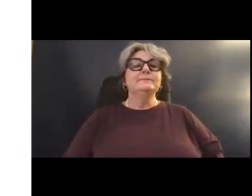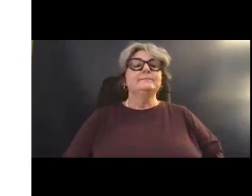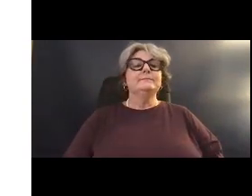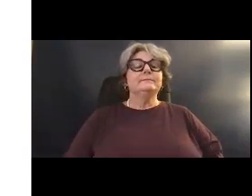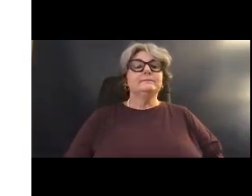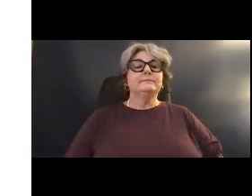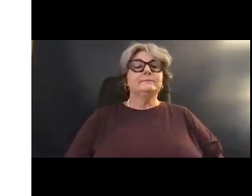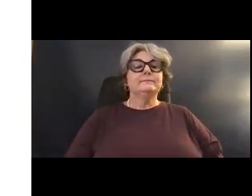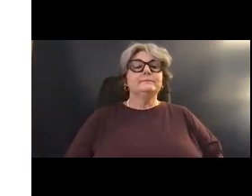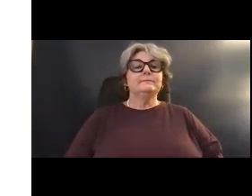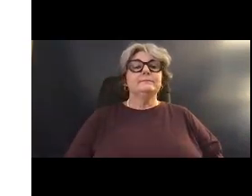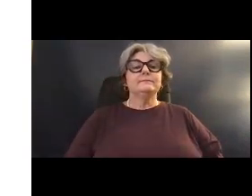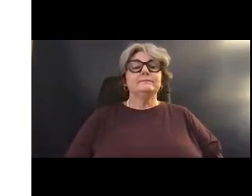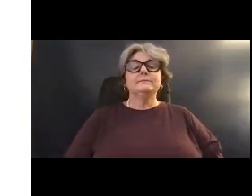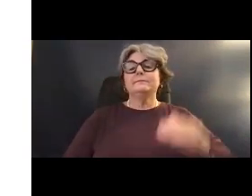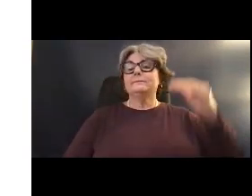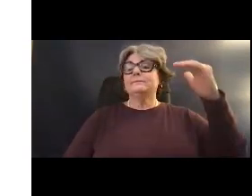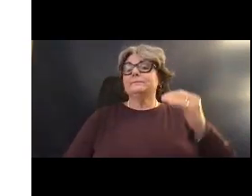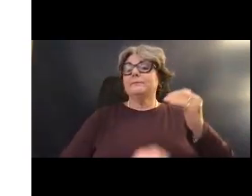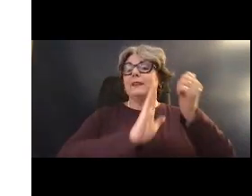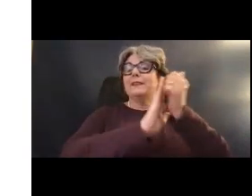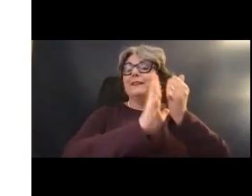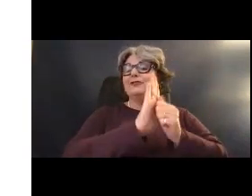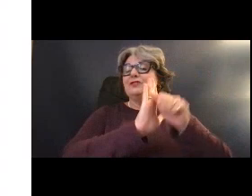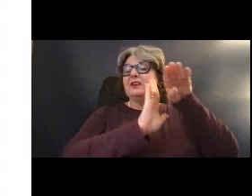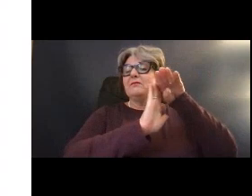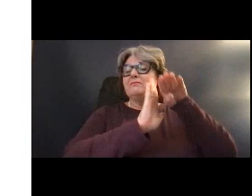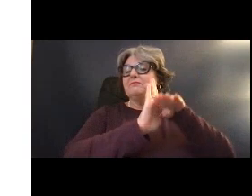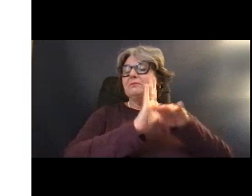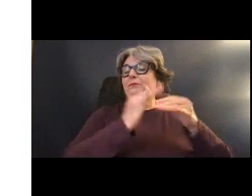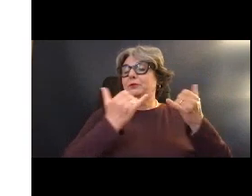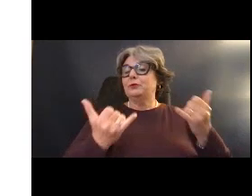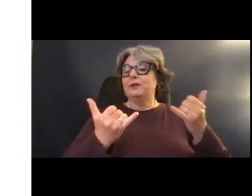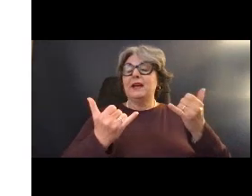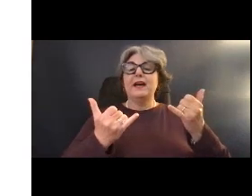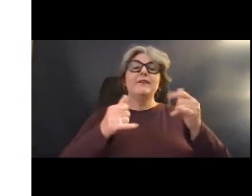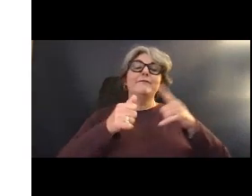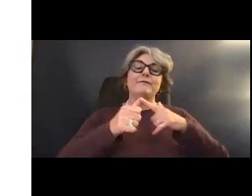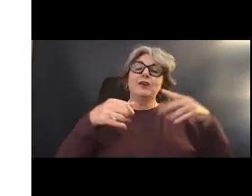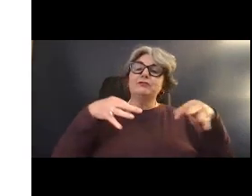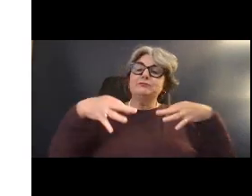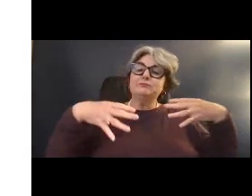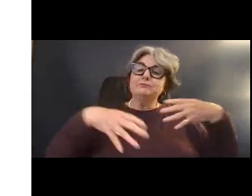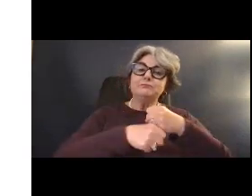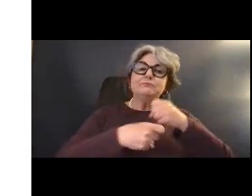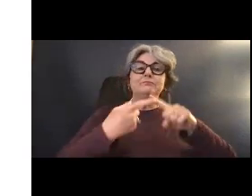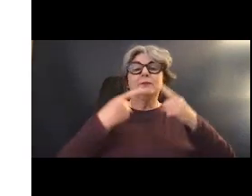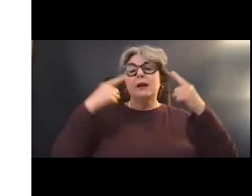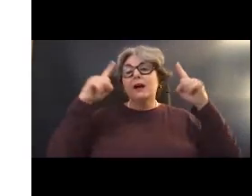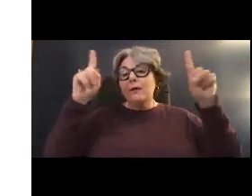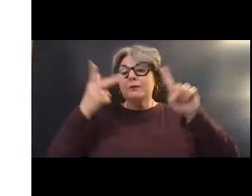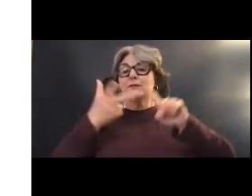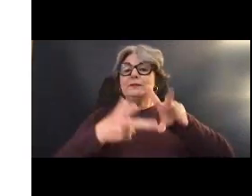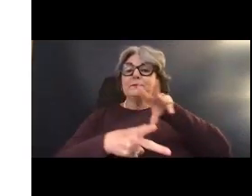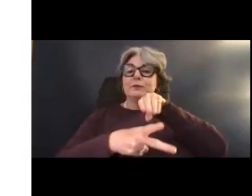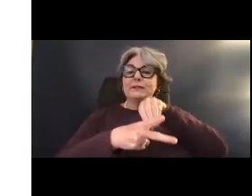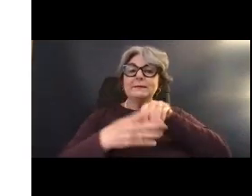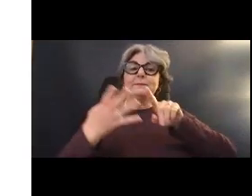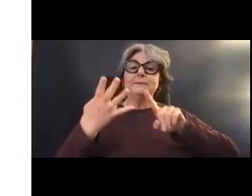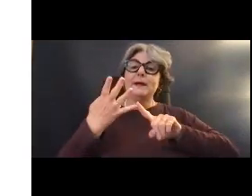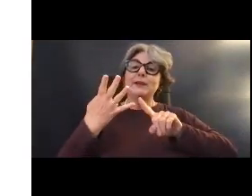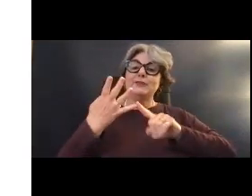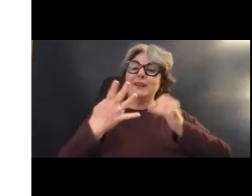So again, this is the agenda for today. So we'll have an overview, discuss accomplishments, participation, and then we'll